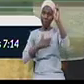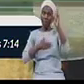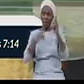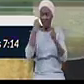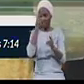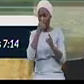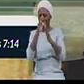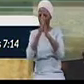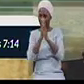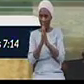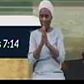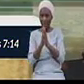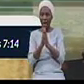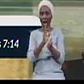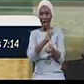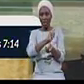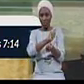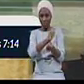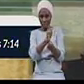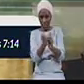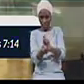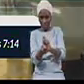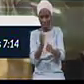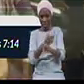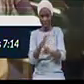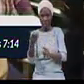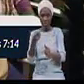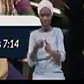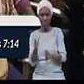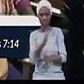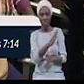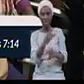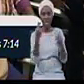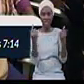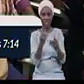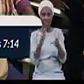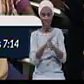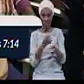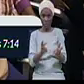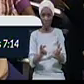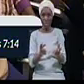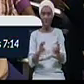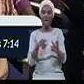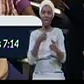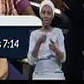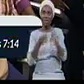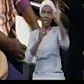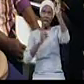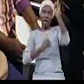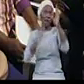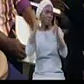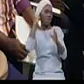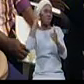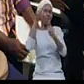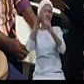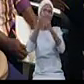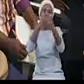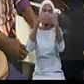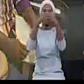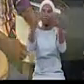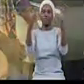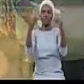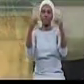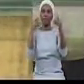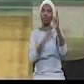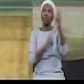there, then I will hear from heaven. The Lord will hear in heaven. Then he says,